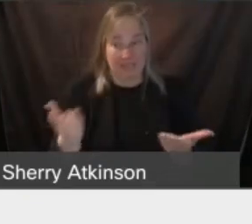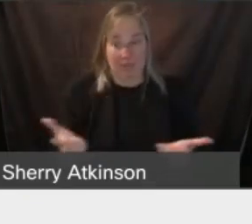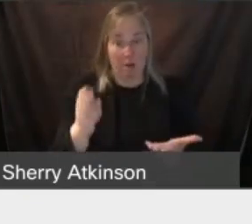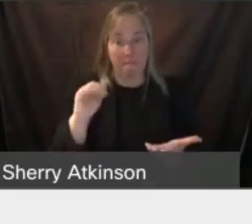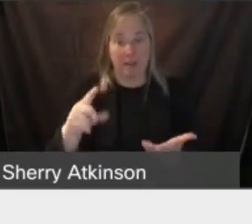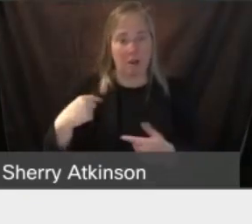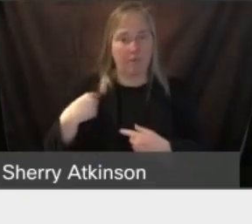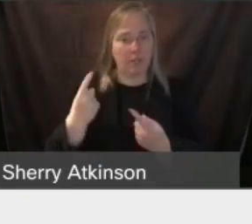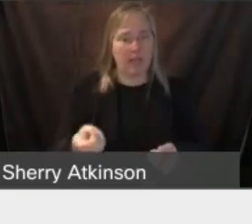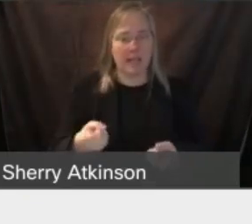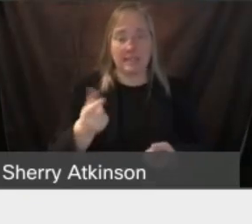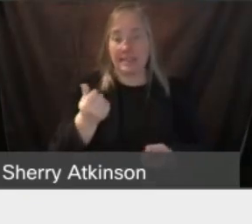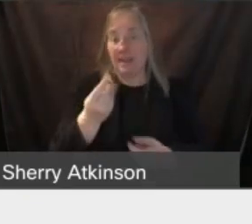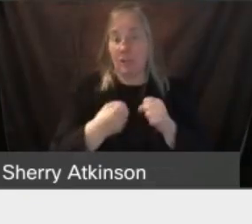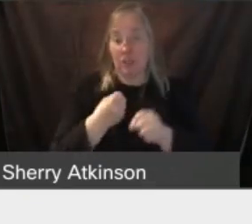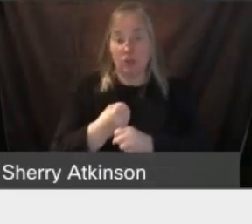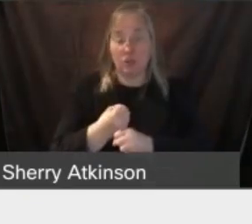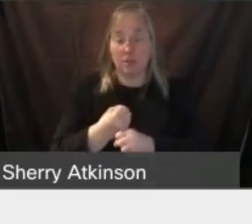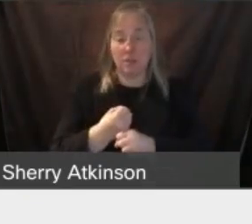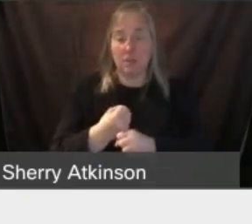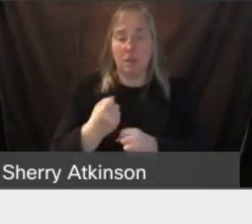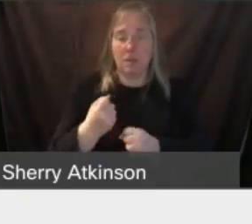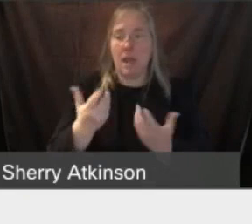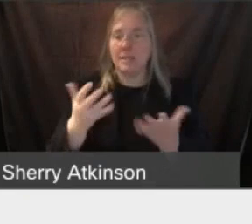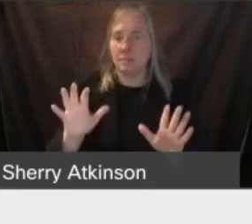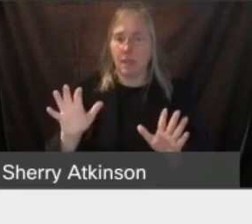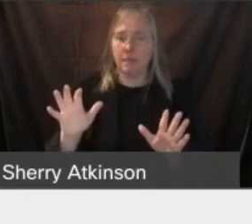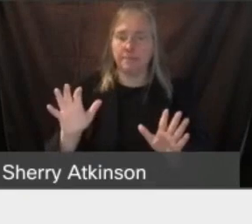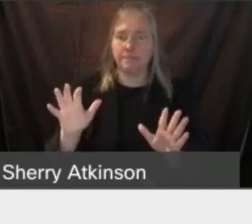the last several years has been